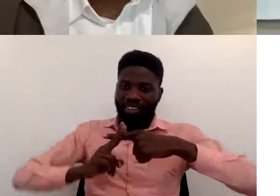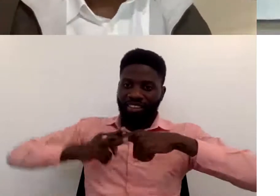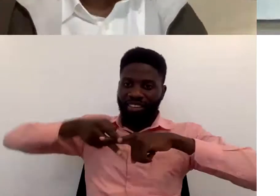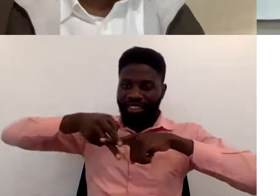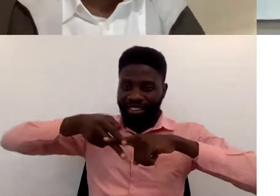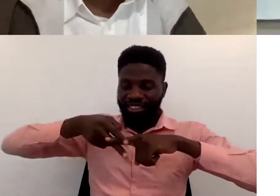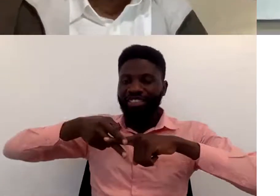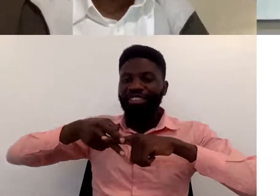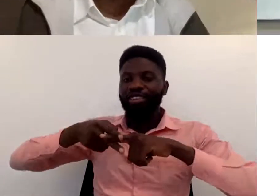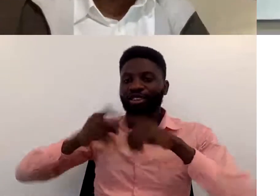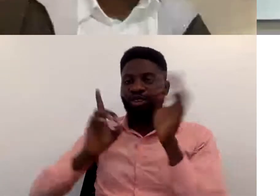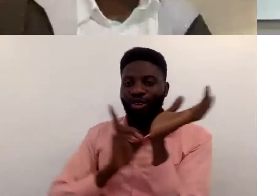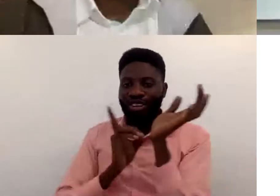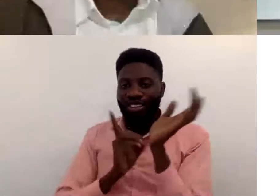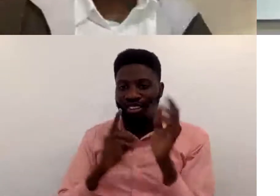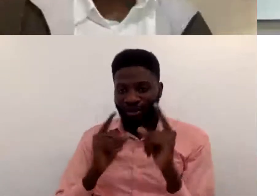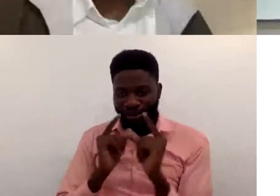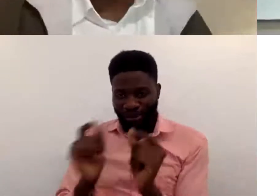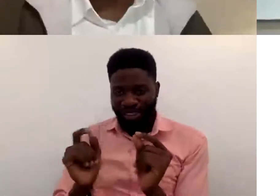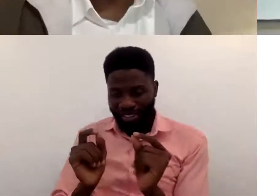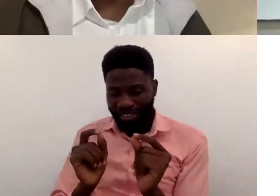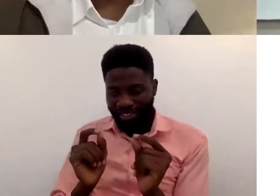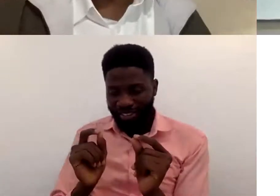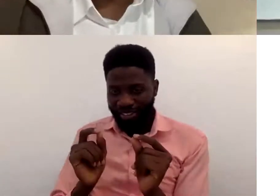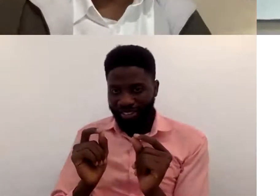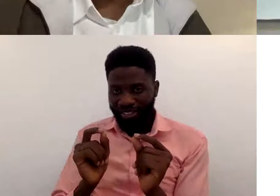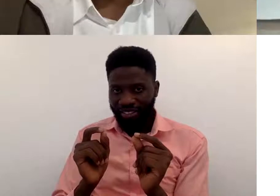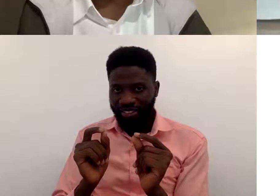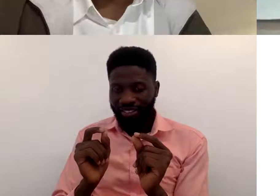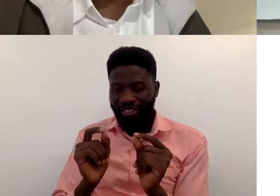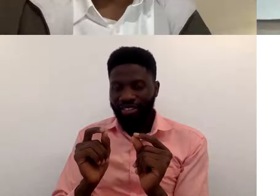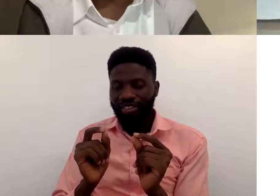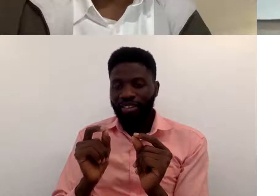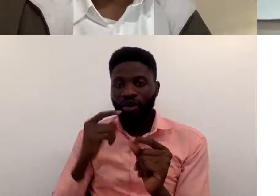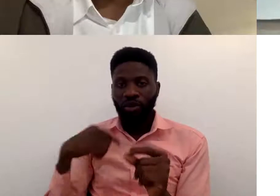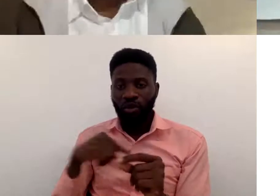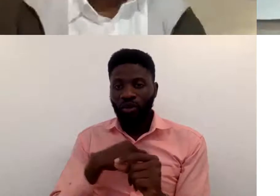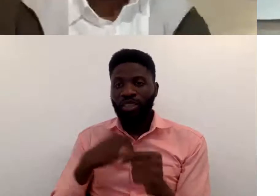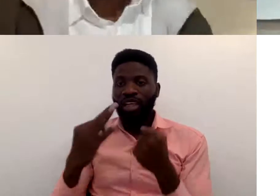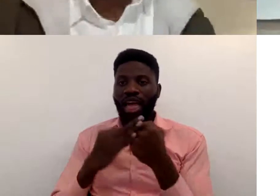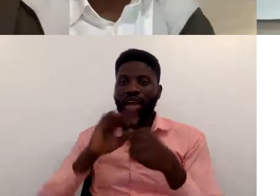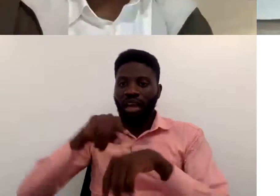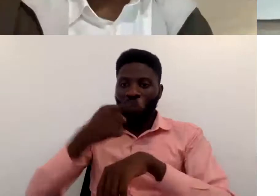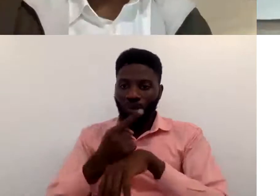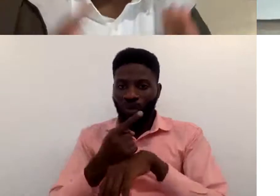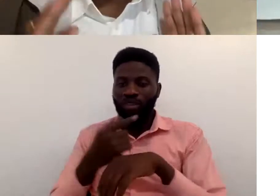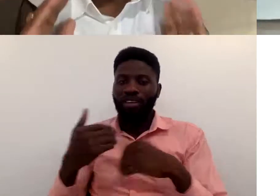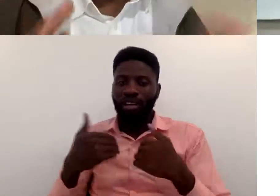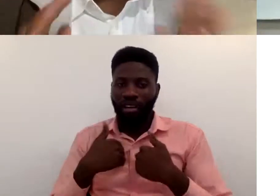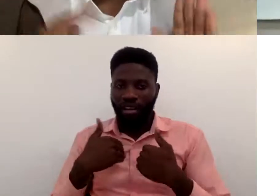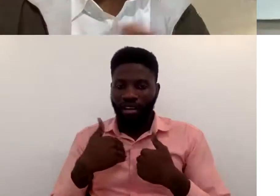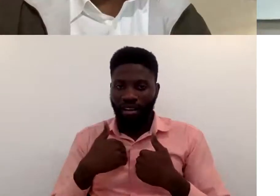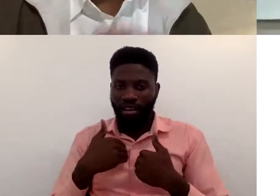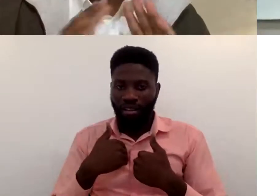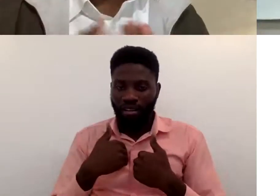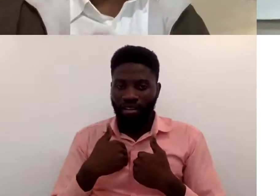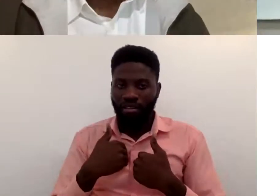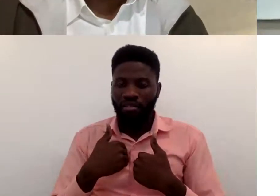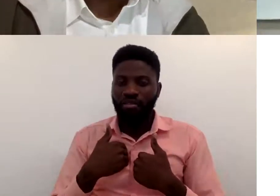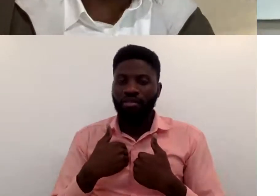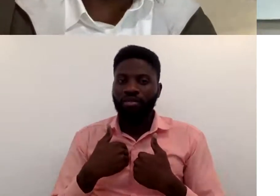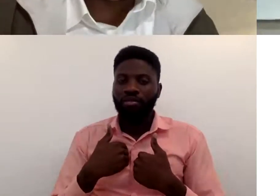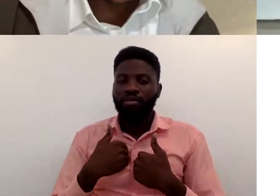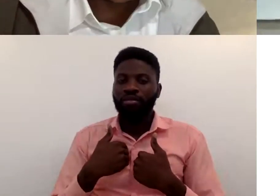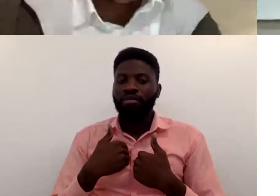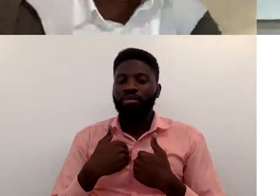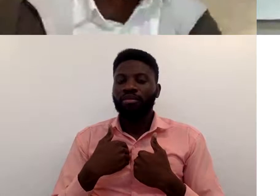our health experts for sleep. Yeah, we have 8 hours to work, and we remain with 8 other